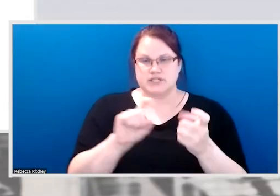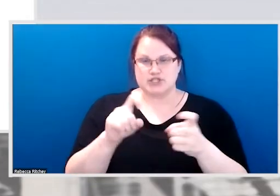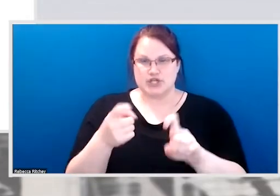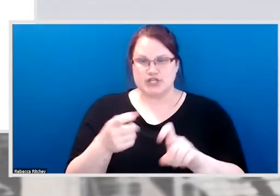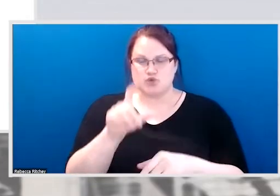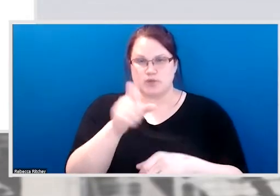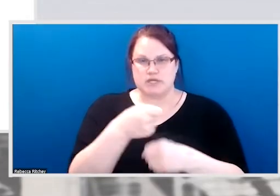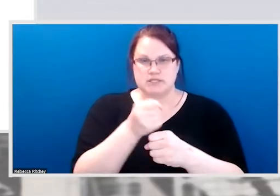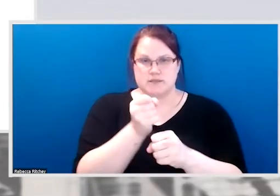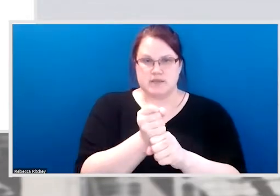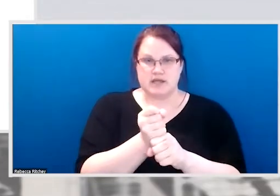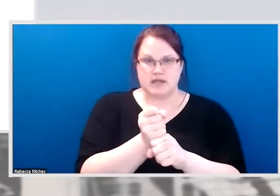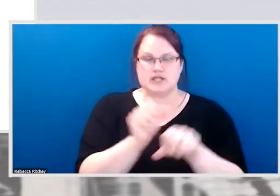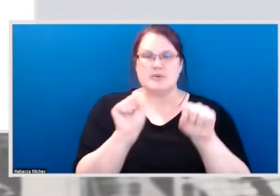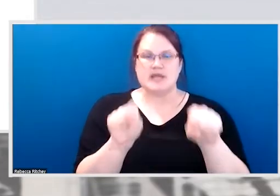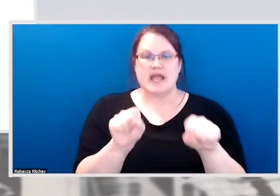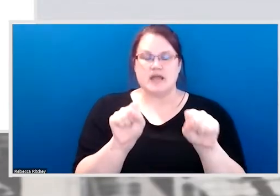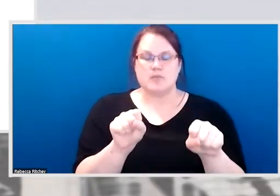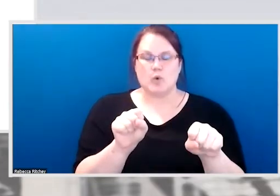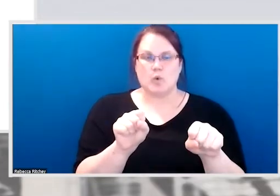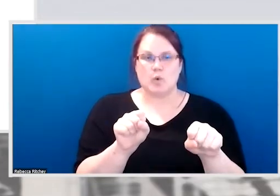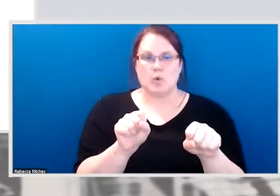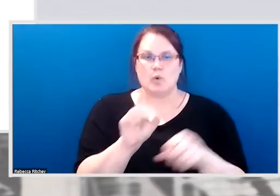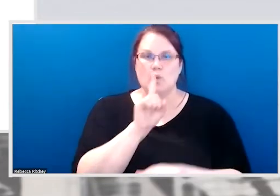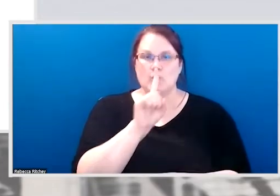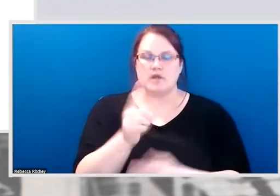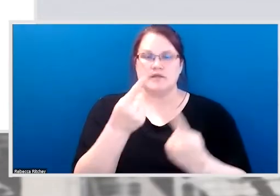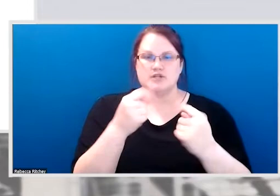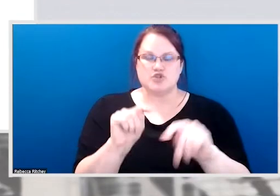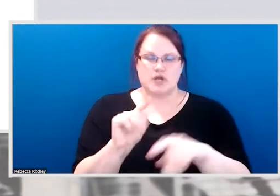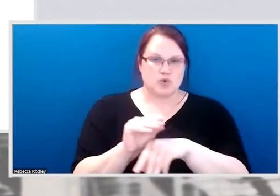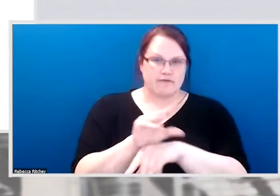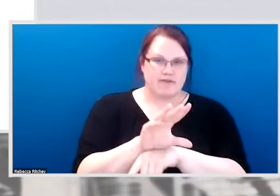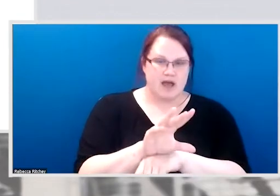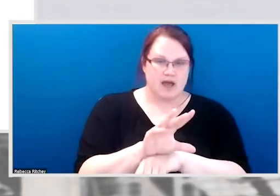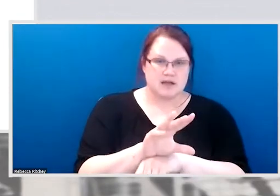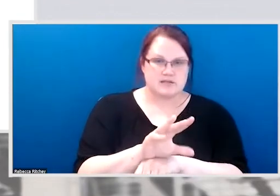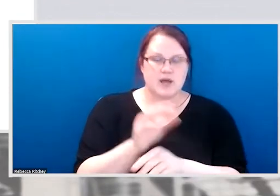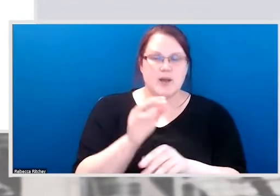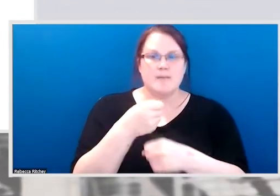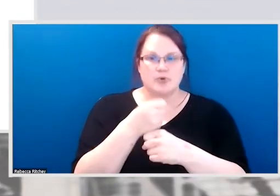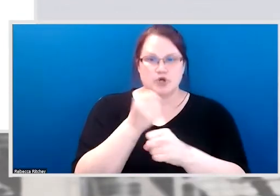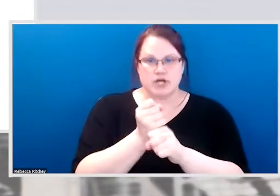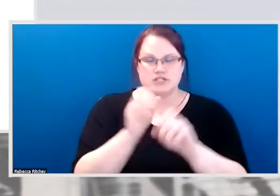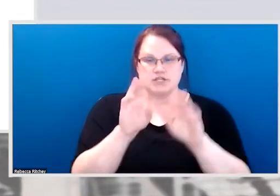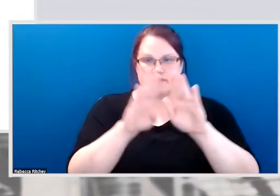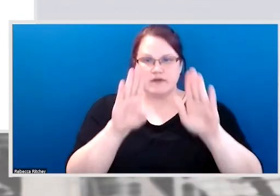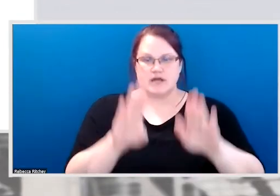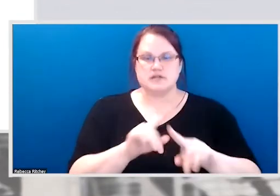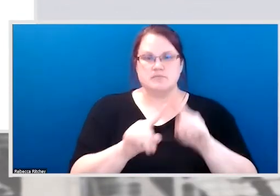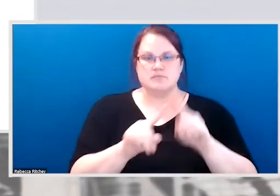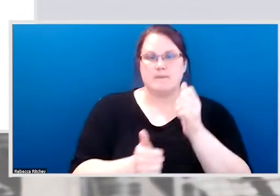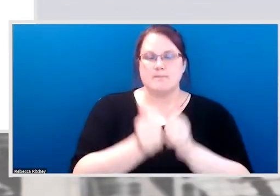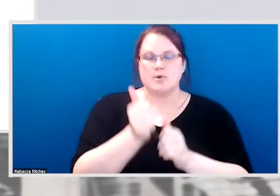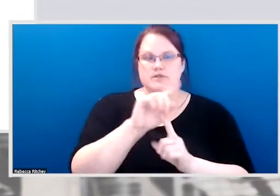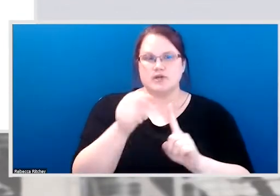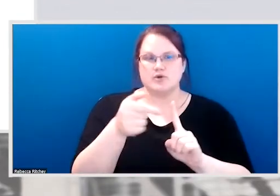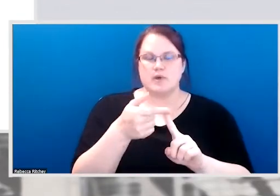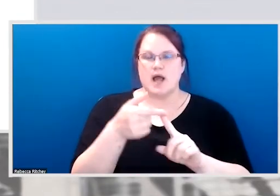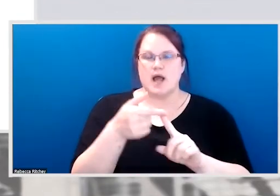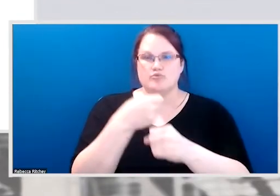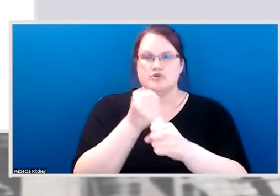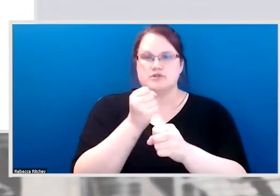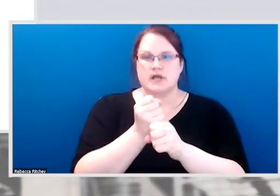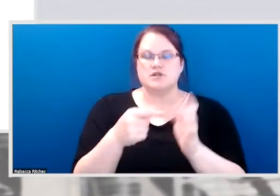need to make to be able to really try to affect the production of housing, but mostly around the production of